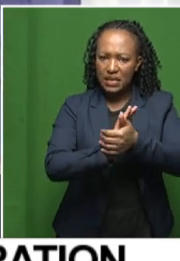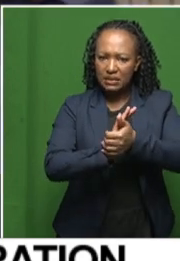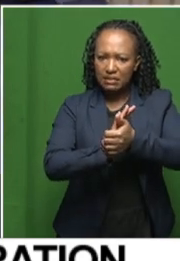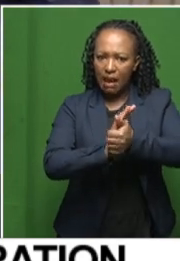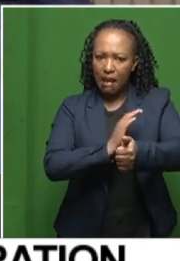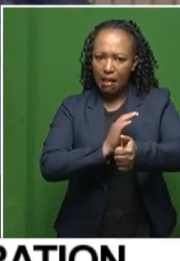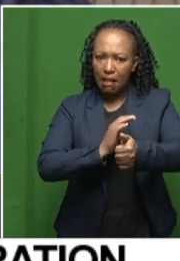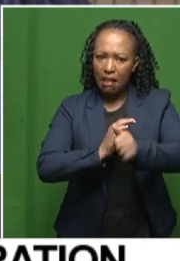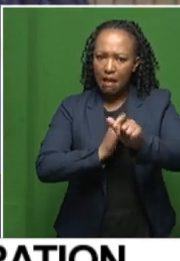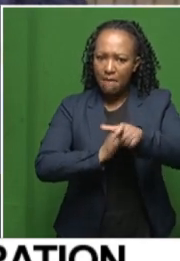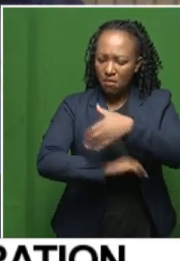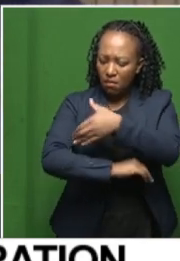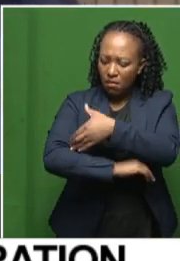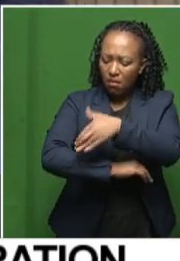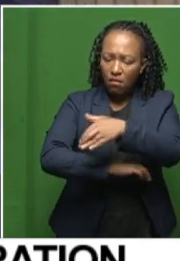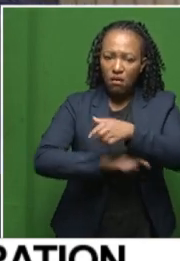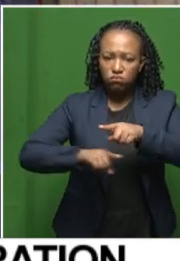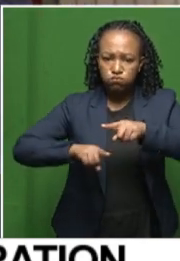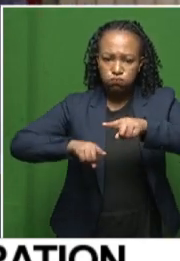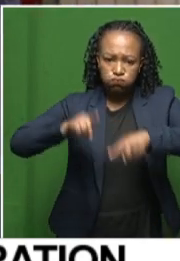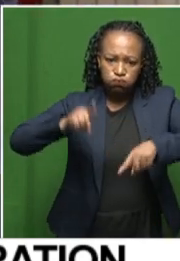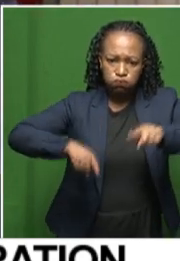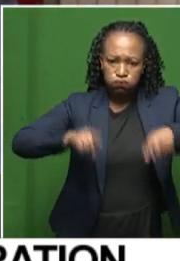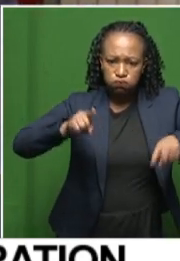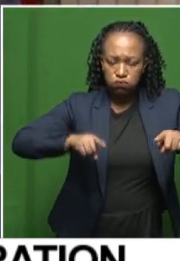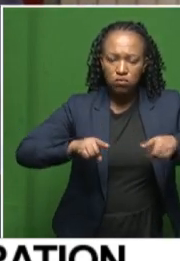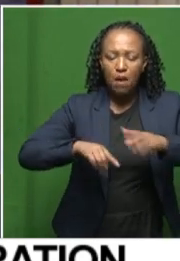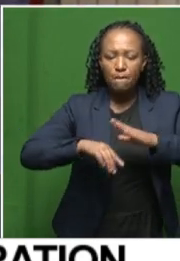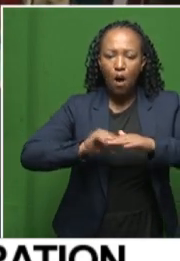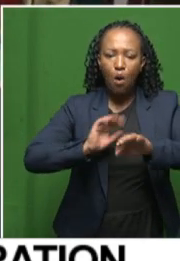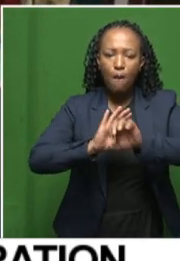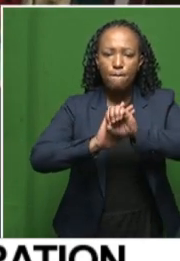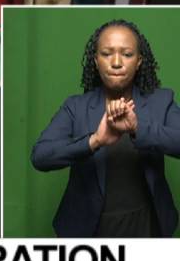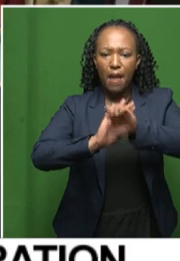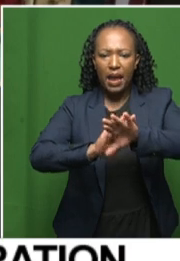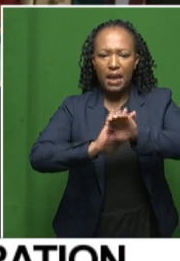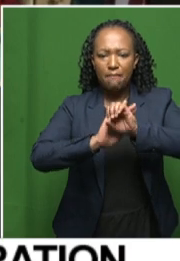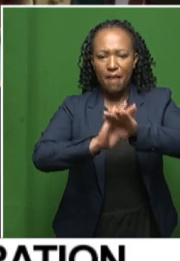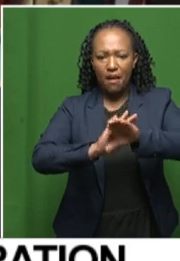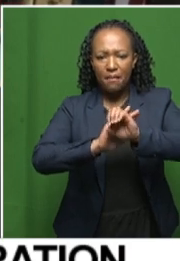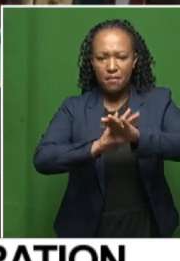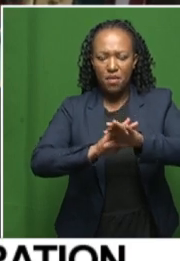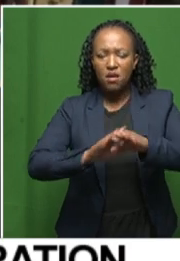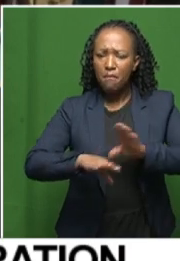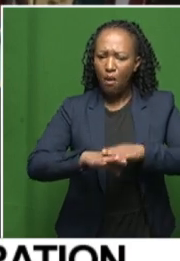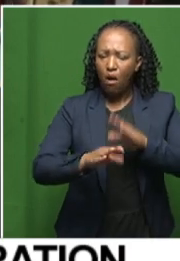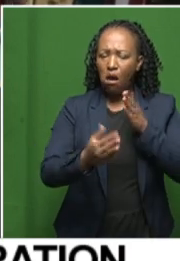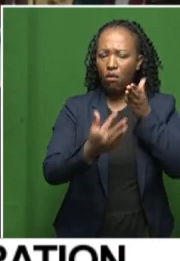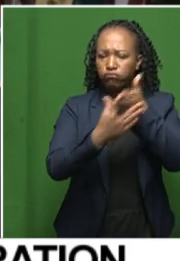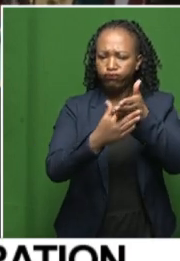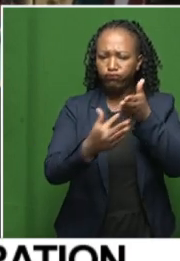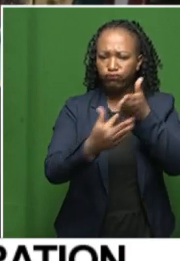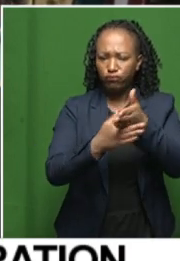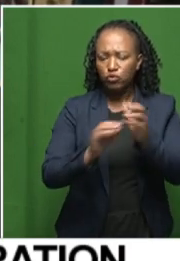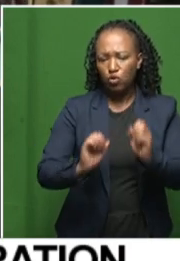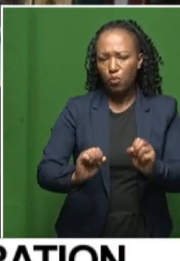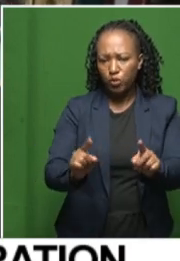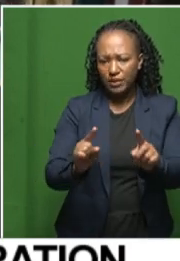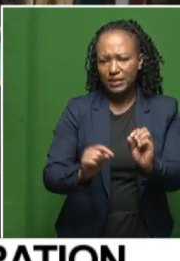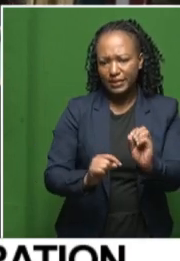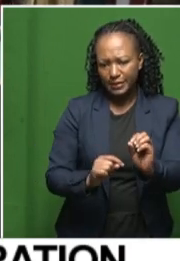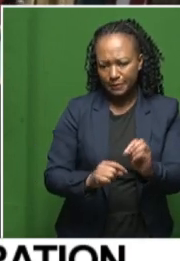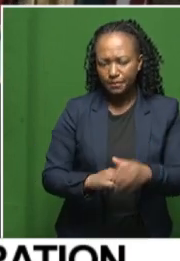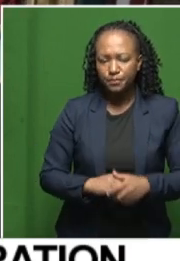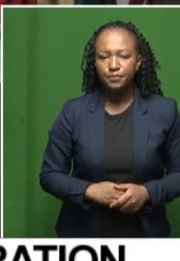they become a lot more marketable, and they will have access to a lot more opportunities. We also